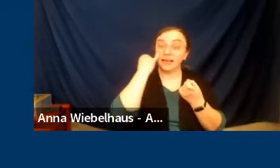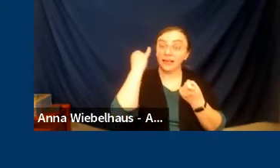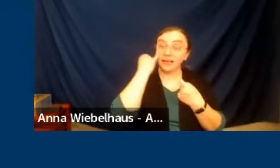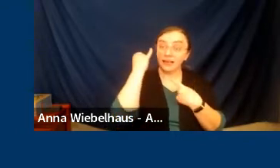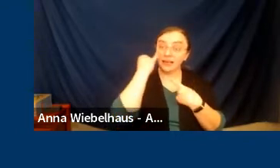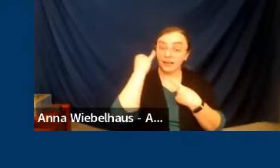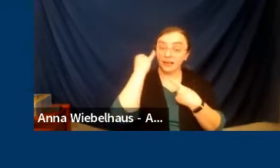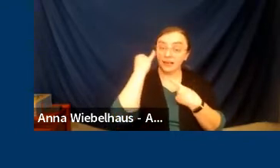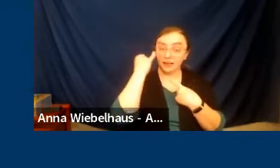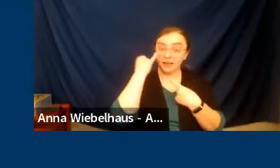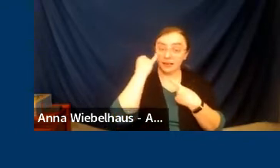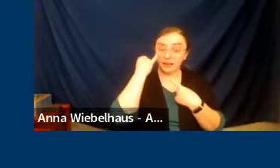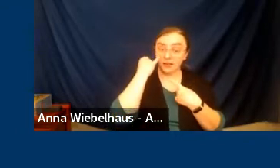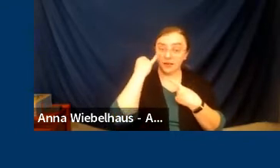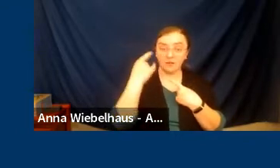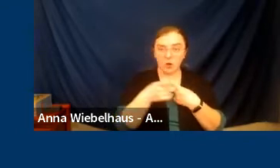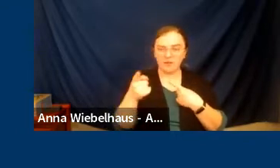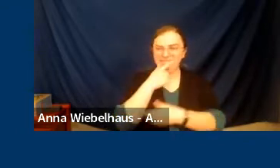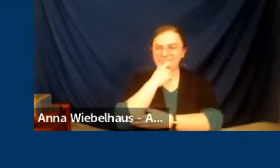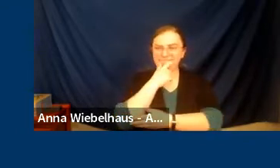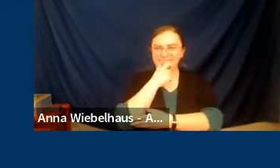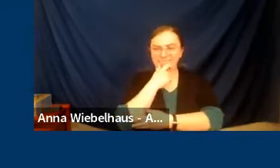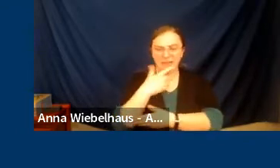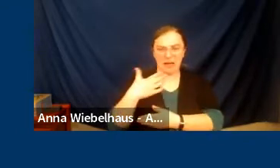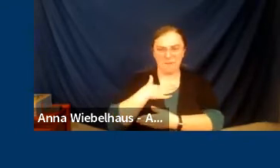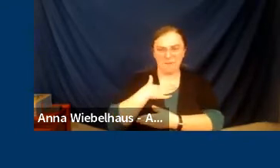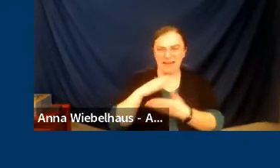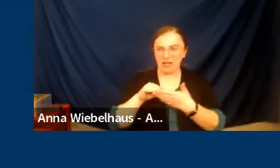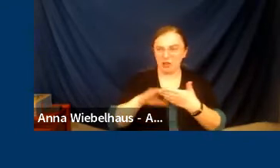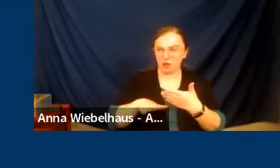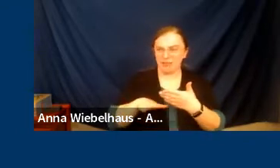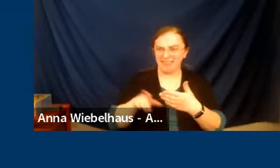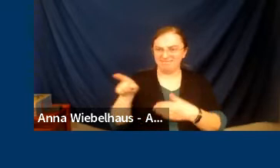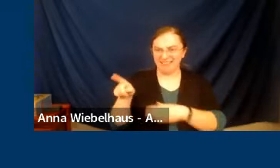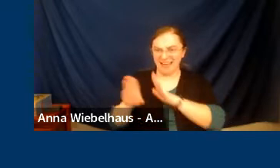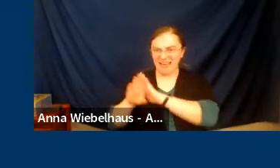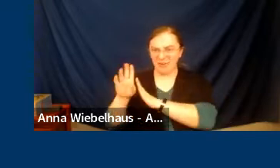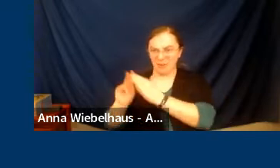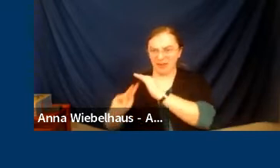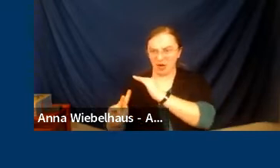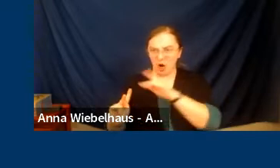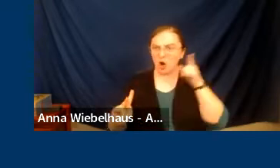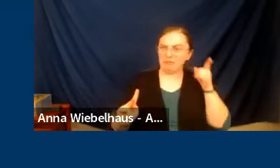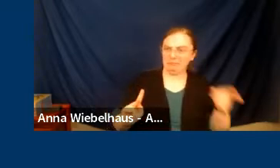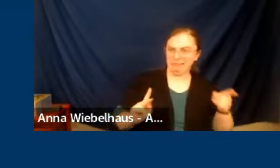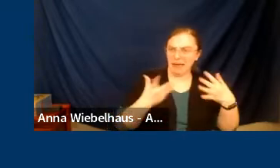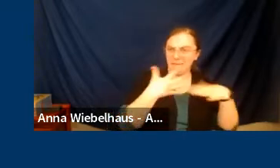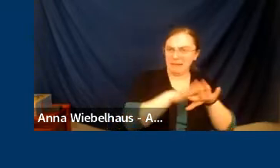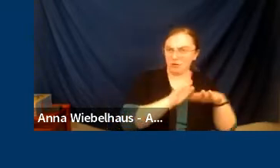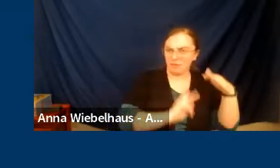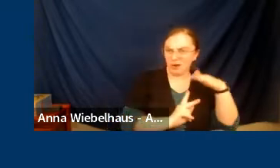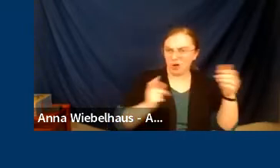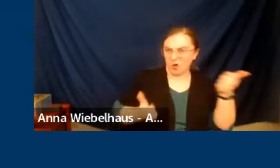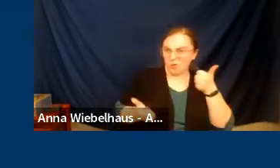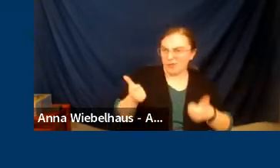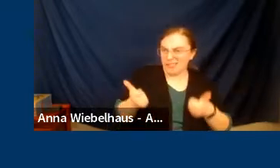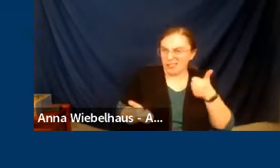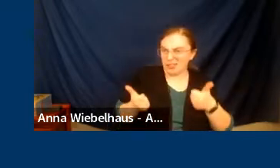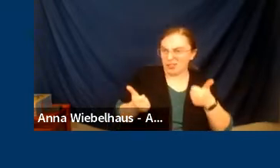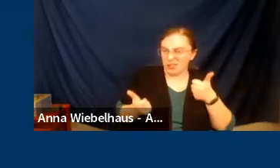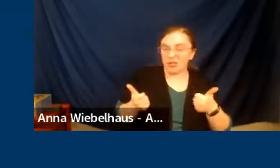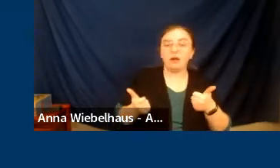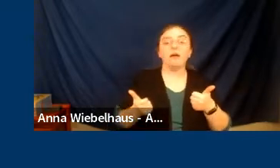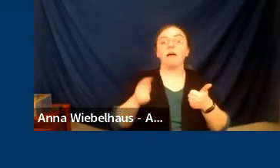That is all of the planned programming we have for you tonight. I think we talked about this a little bit, but if you